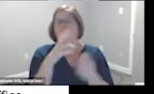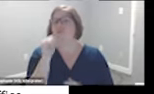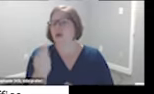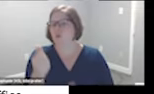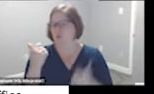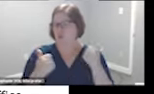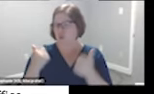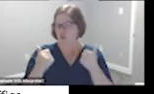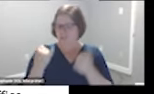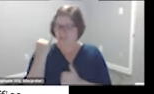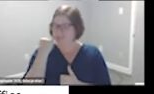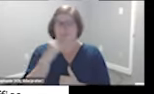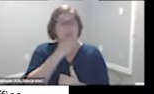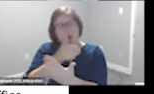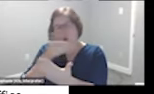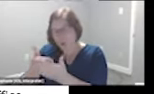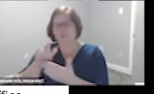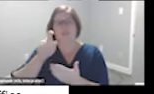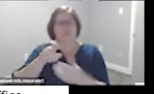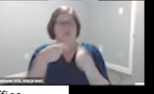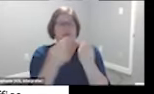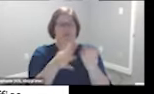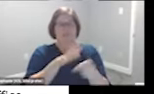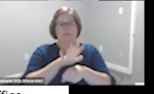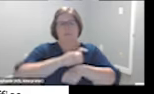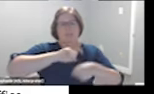individuals enough time to move locations.